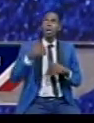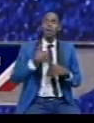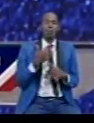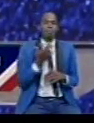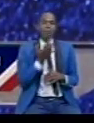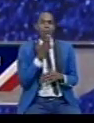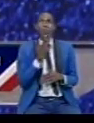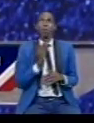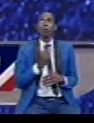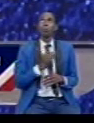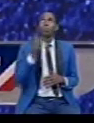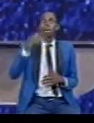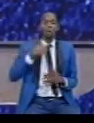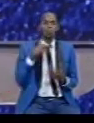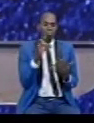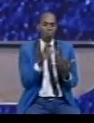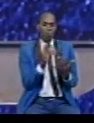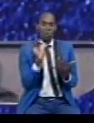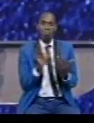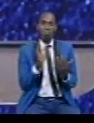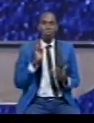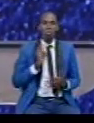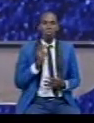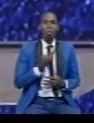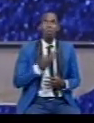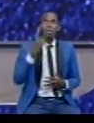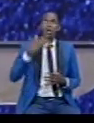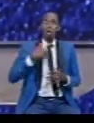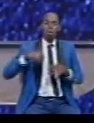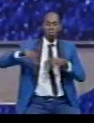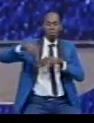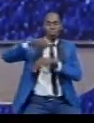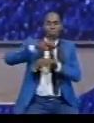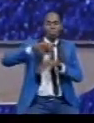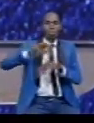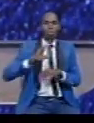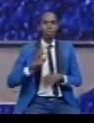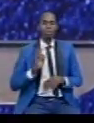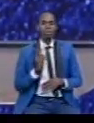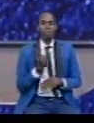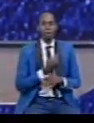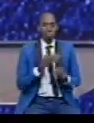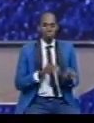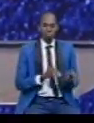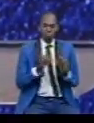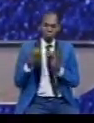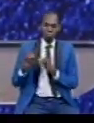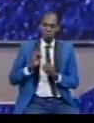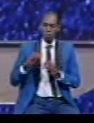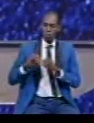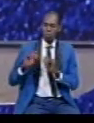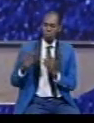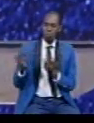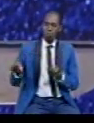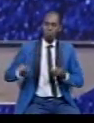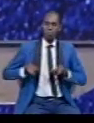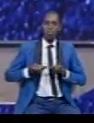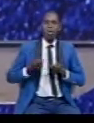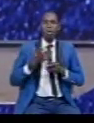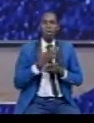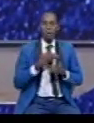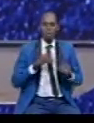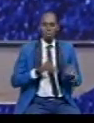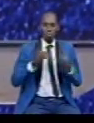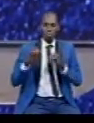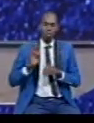has selected us, he has ordained us, and he has put us in place, and he put us in trust